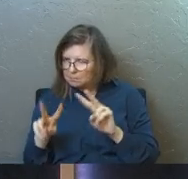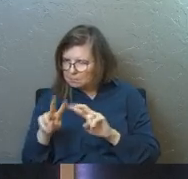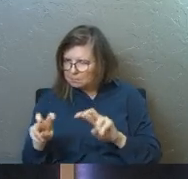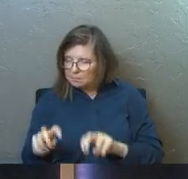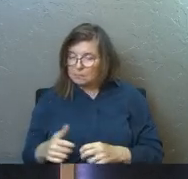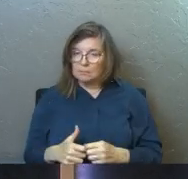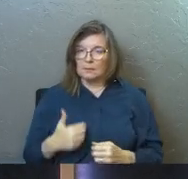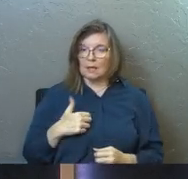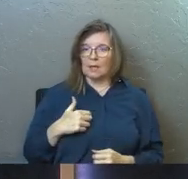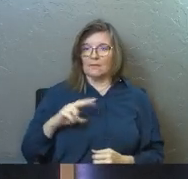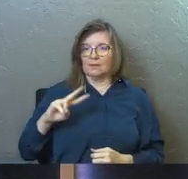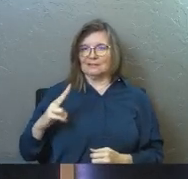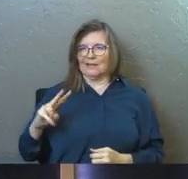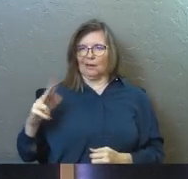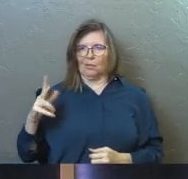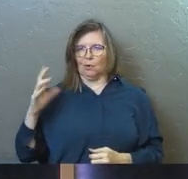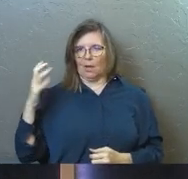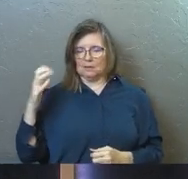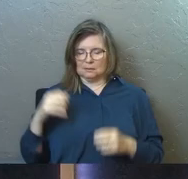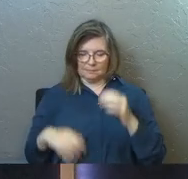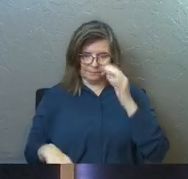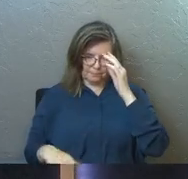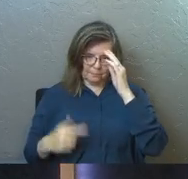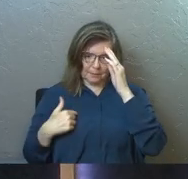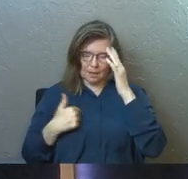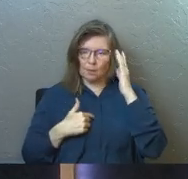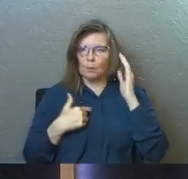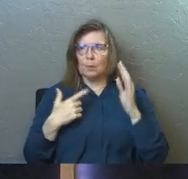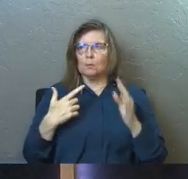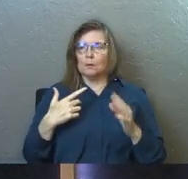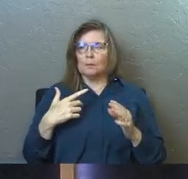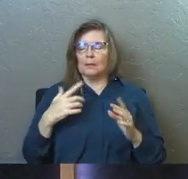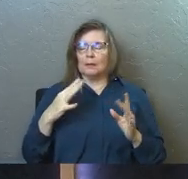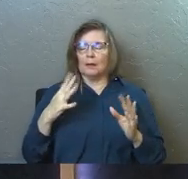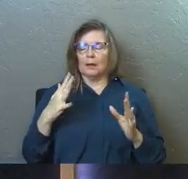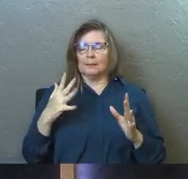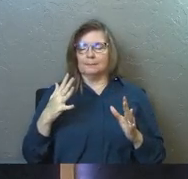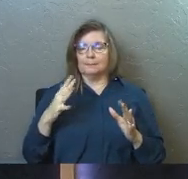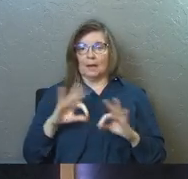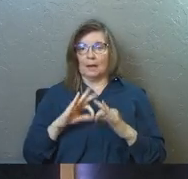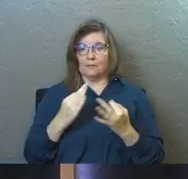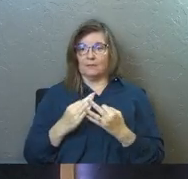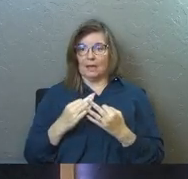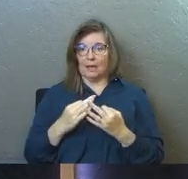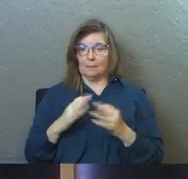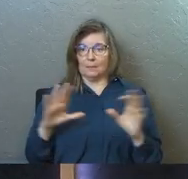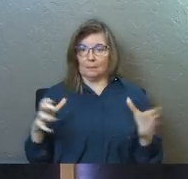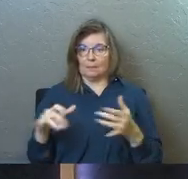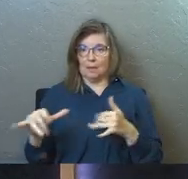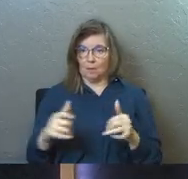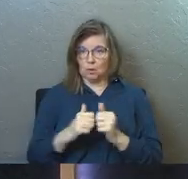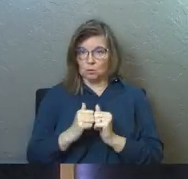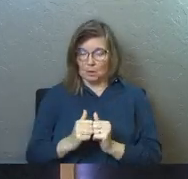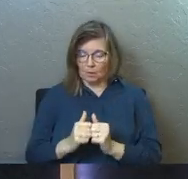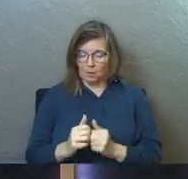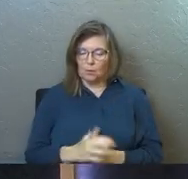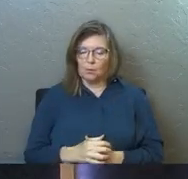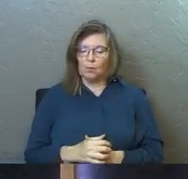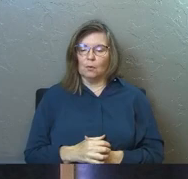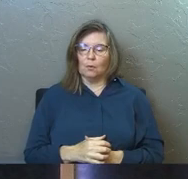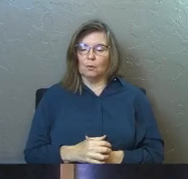I've got like a second, third cousin, and we would be at family reunions and parties